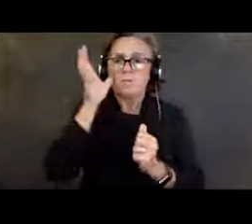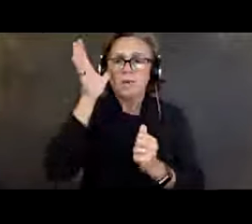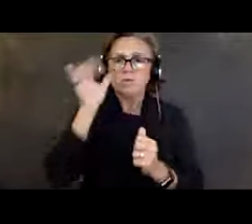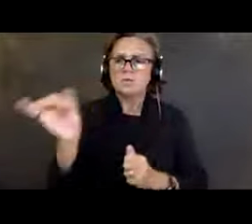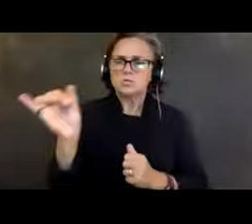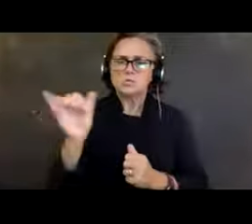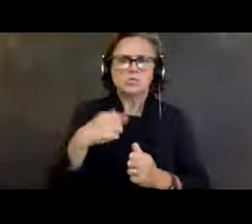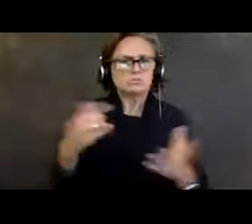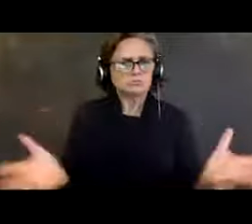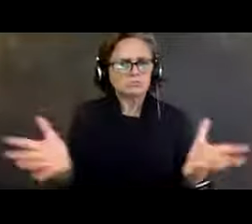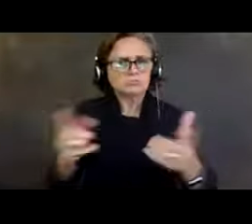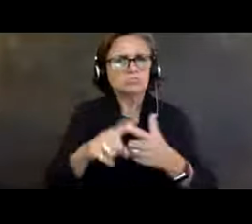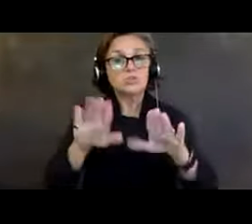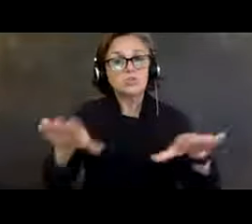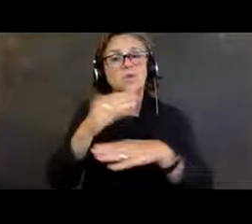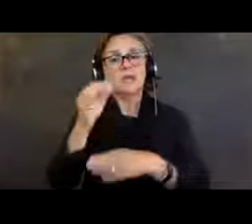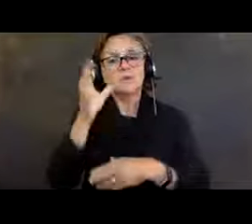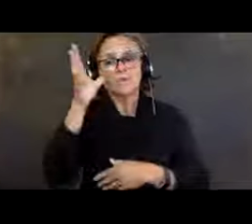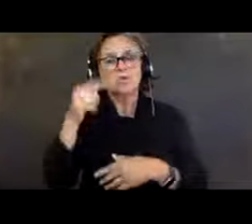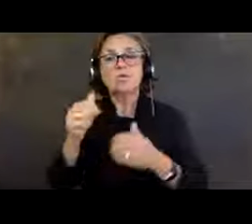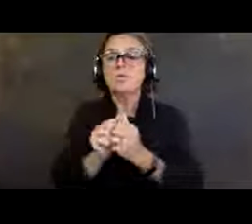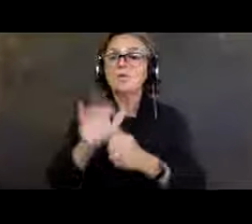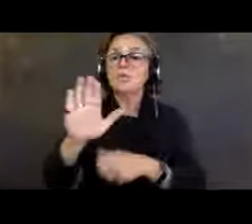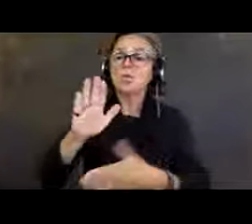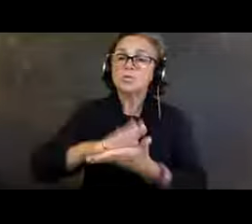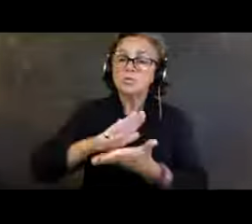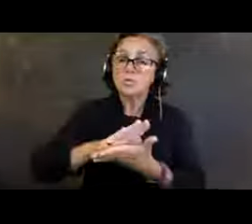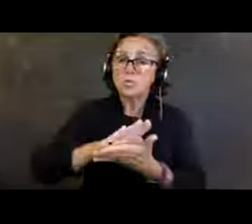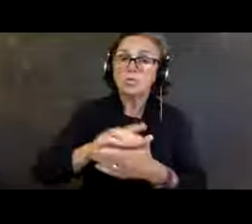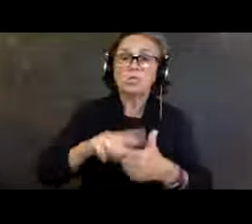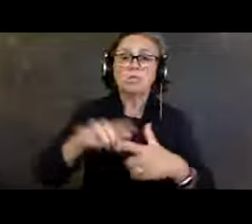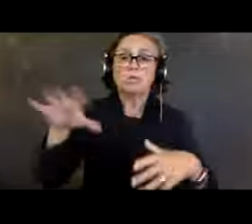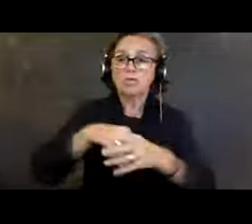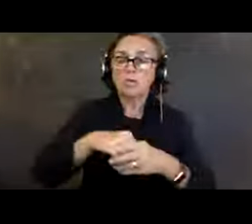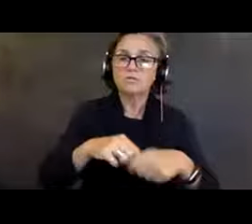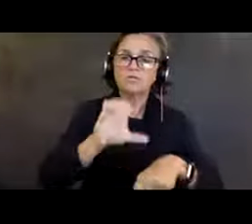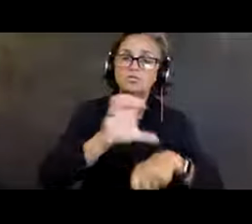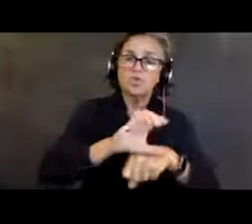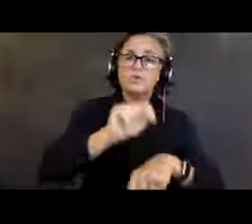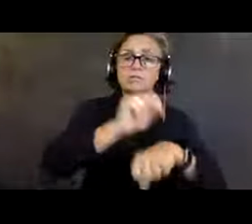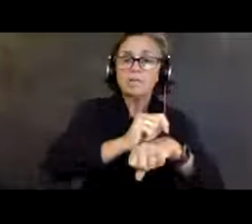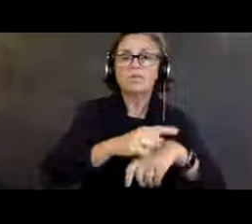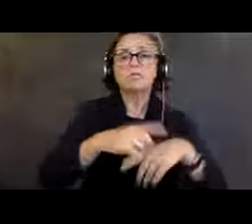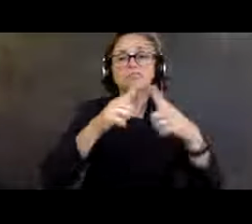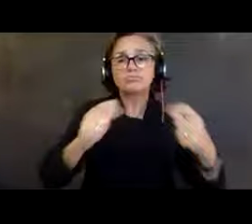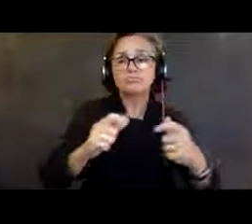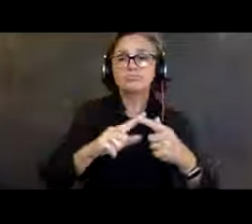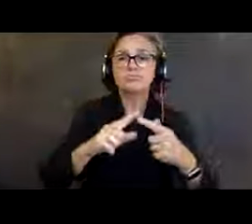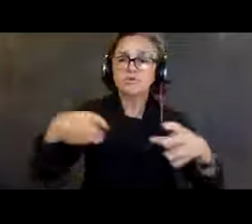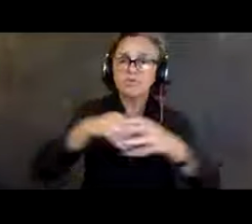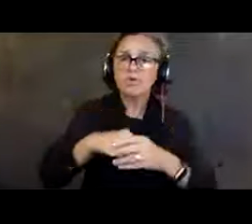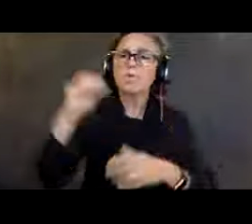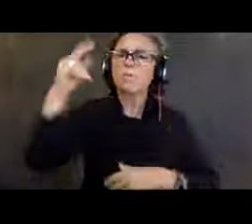your school, your place of worship, and in politics. Parents who are involved in this way are better able to advocate for